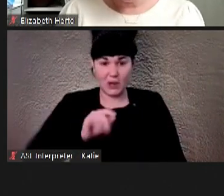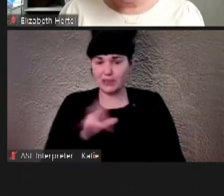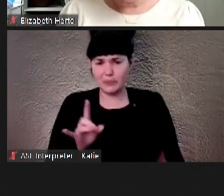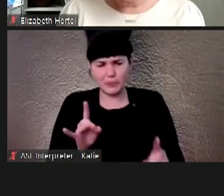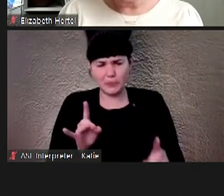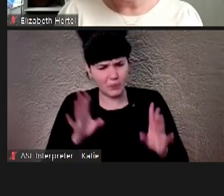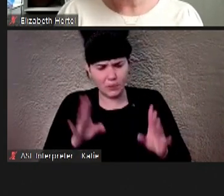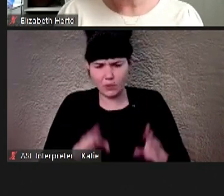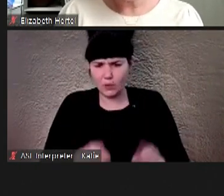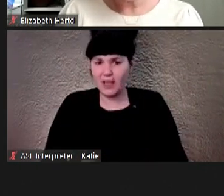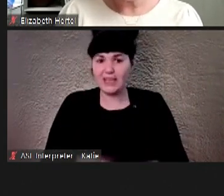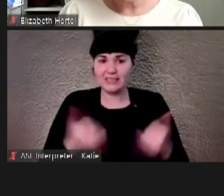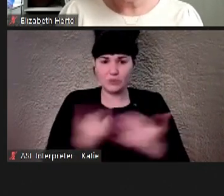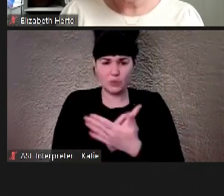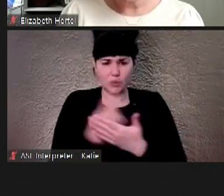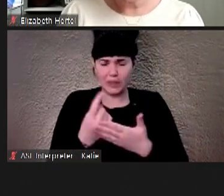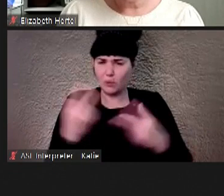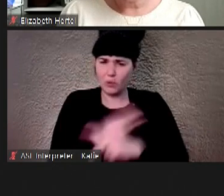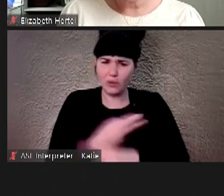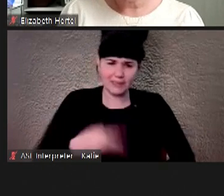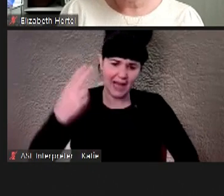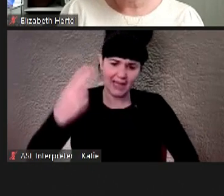cases we've ever had,